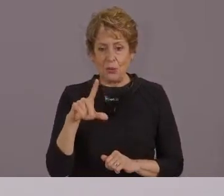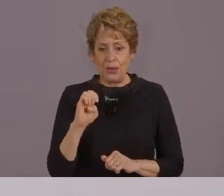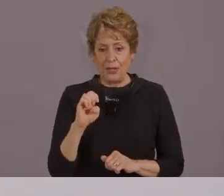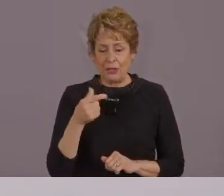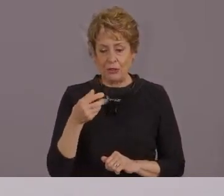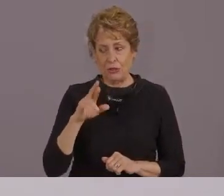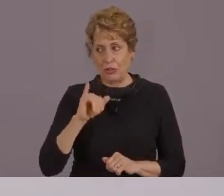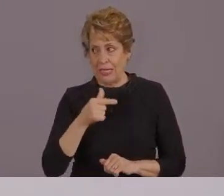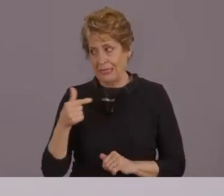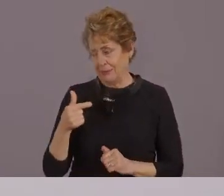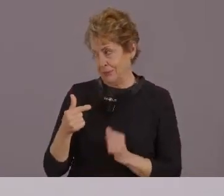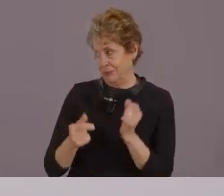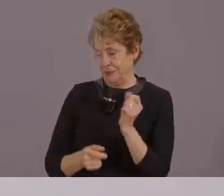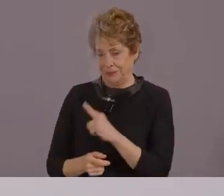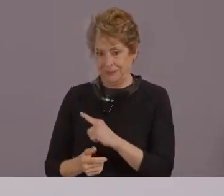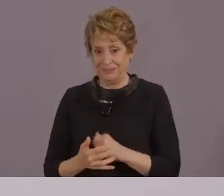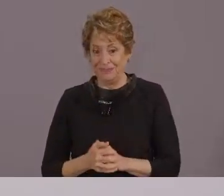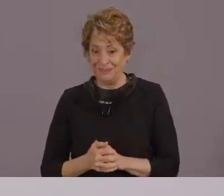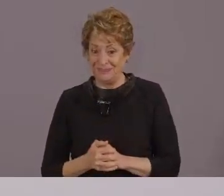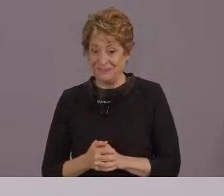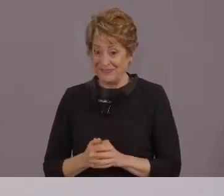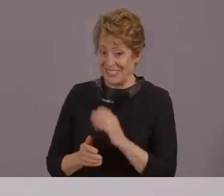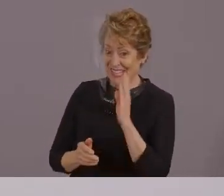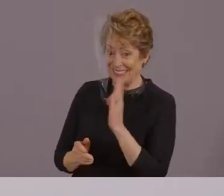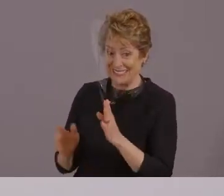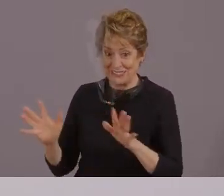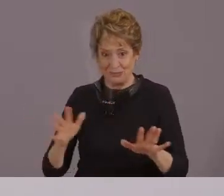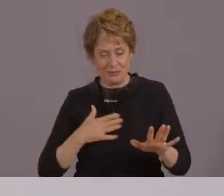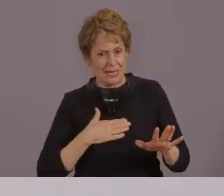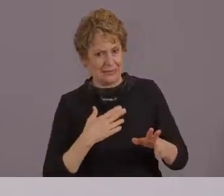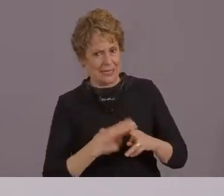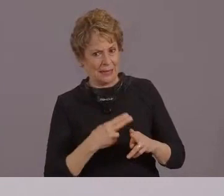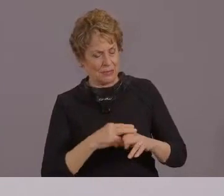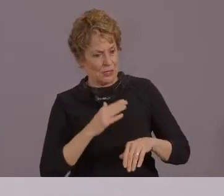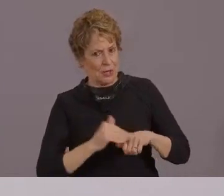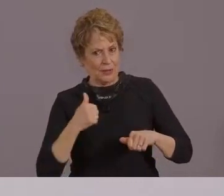Hi, Dr. Chris. Oh, sorry, I wasn't ready. I was like, oh, my name.